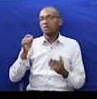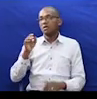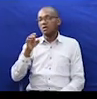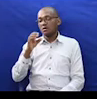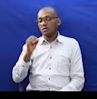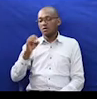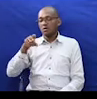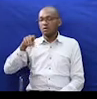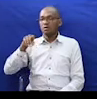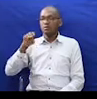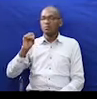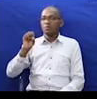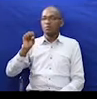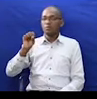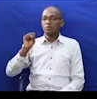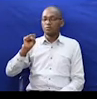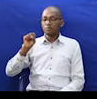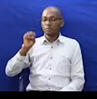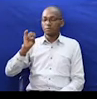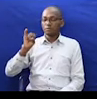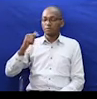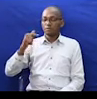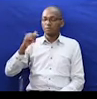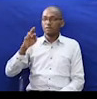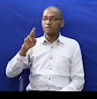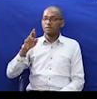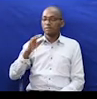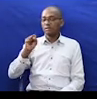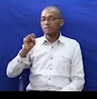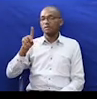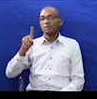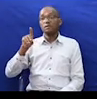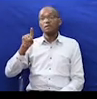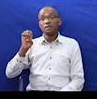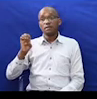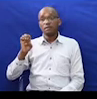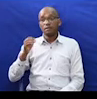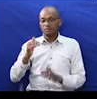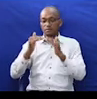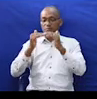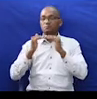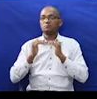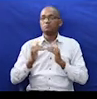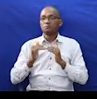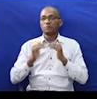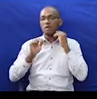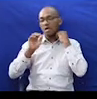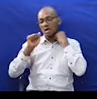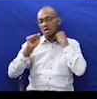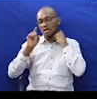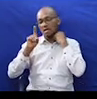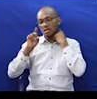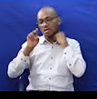side, which is opposite to angle X, and this is adjacent.